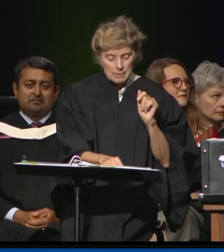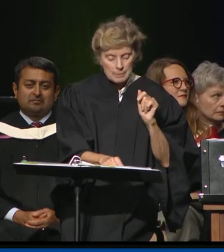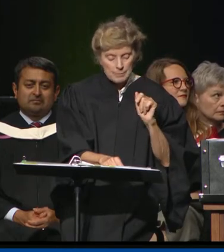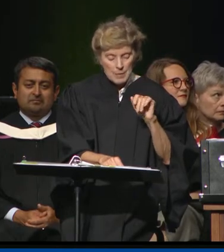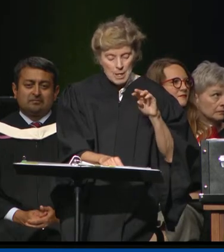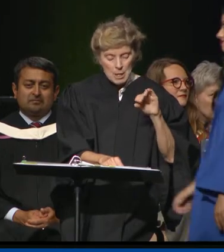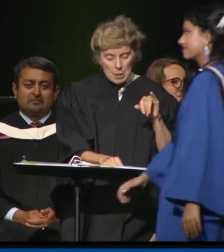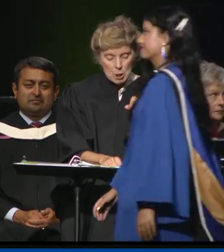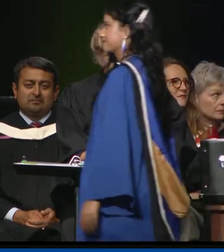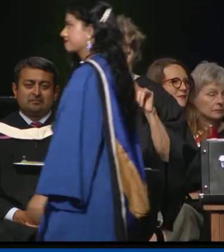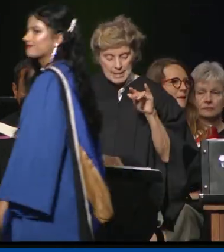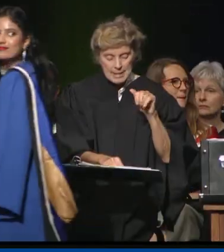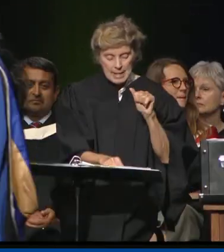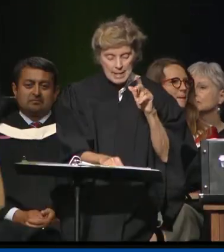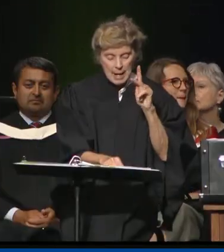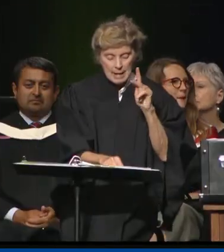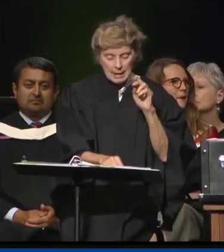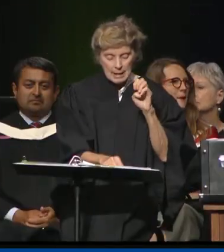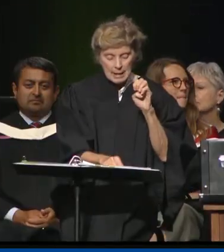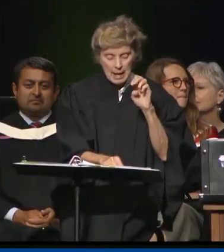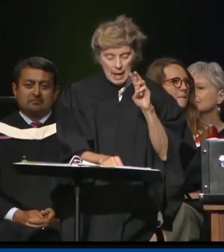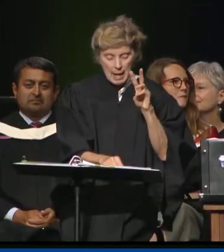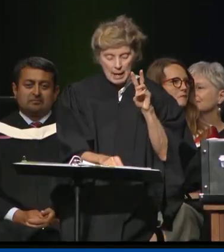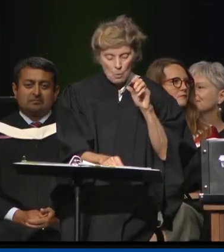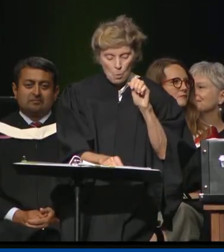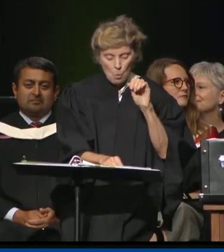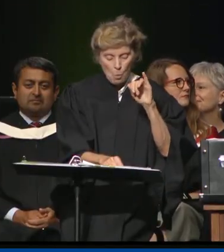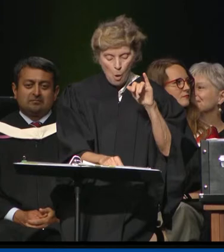Justina Kawal, with distinction.